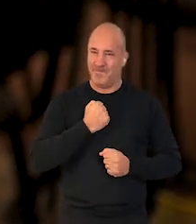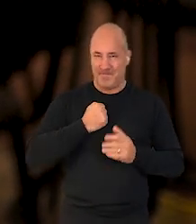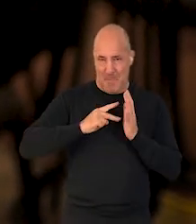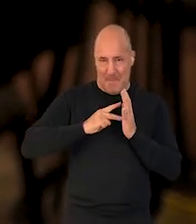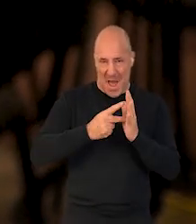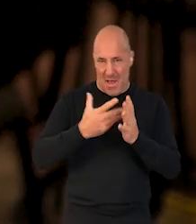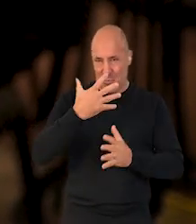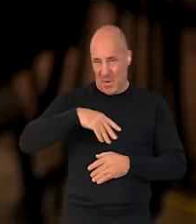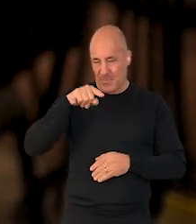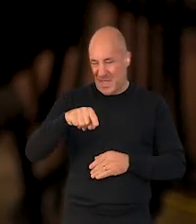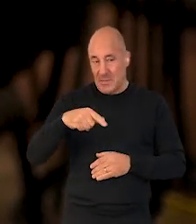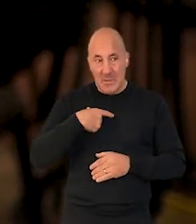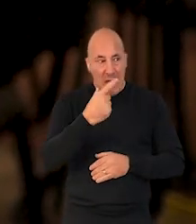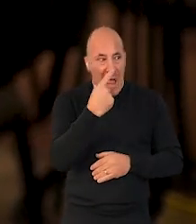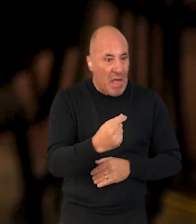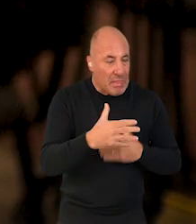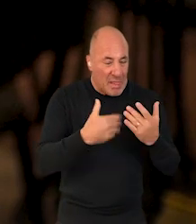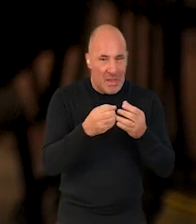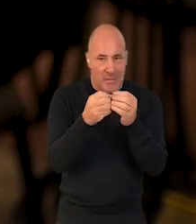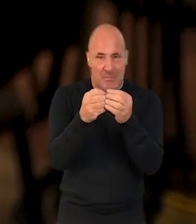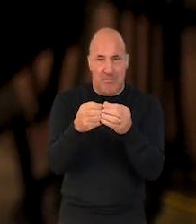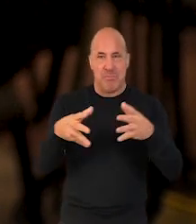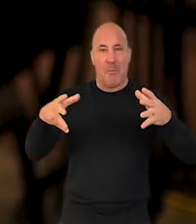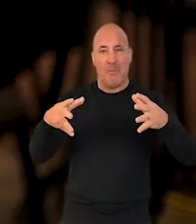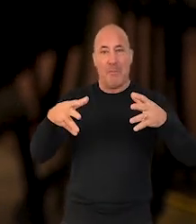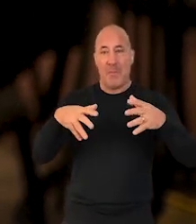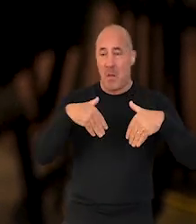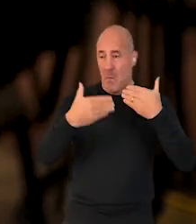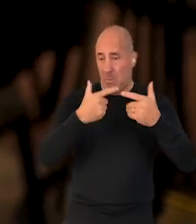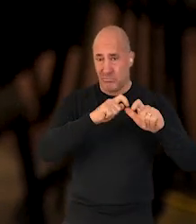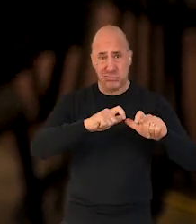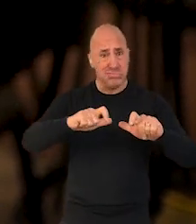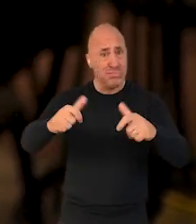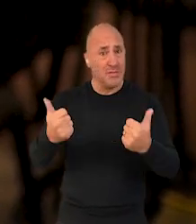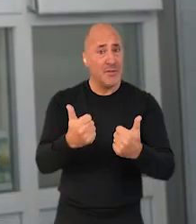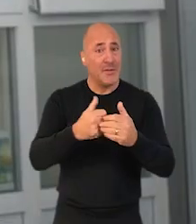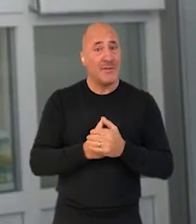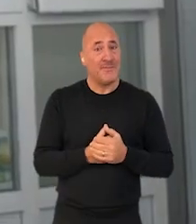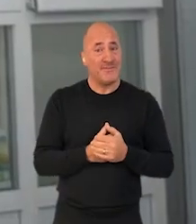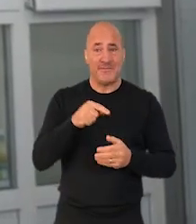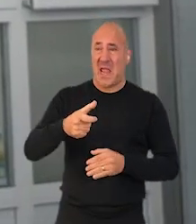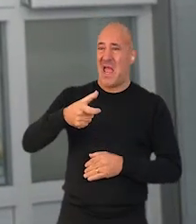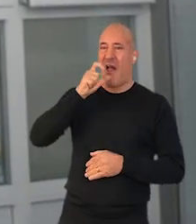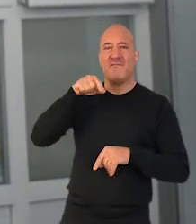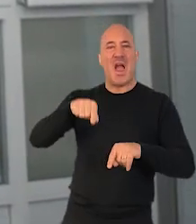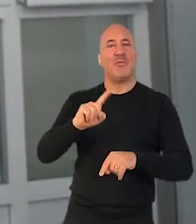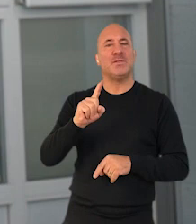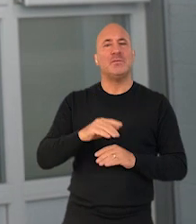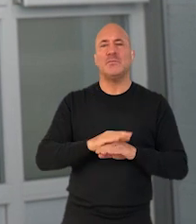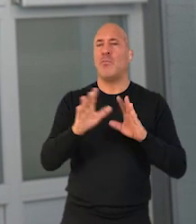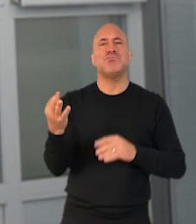part of my blueprint to bring that live once that I was able to, and it became